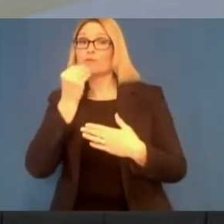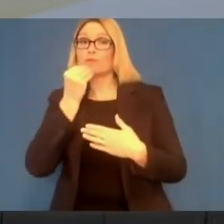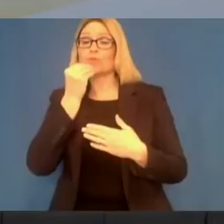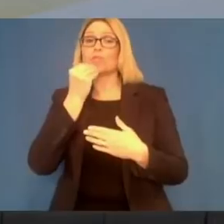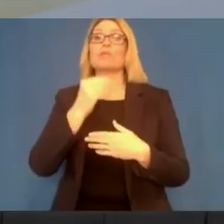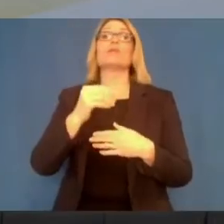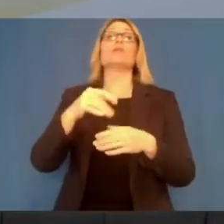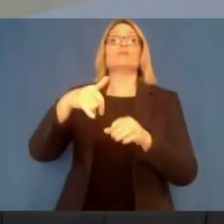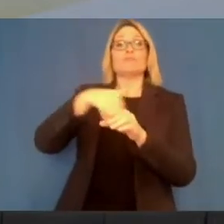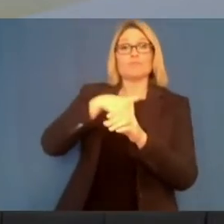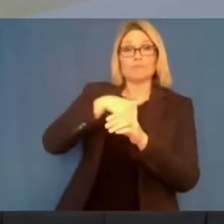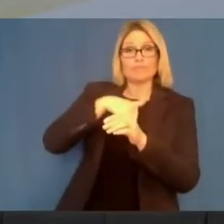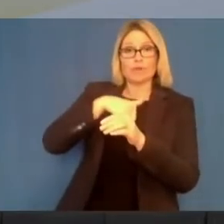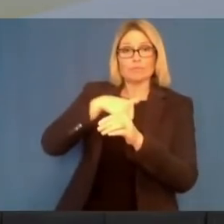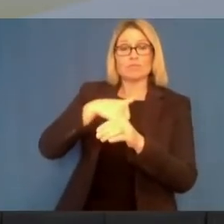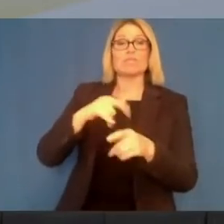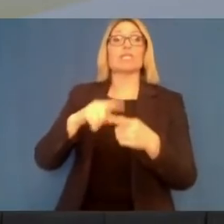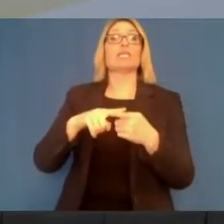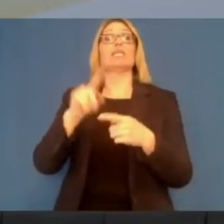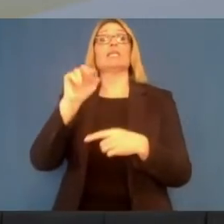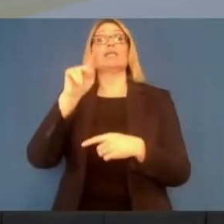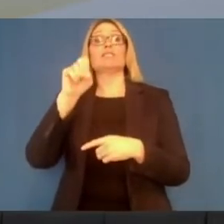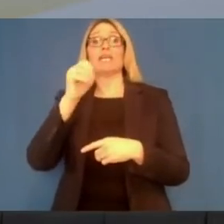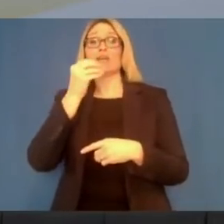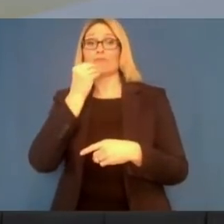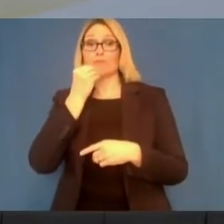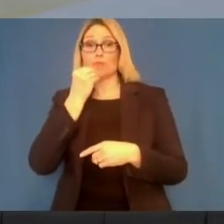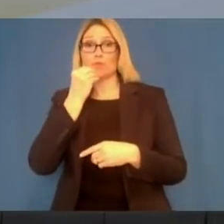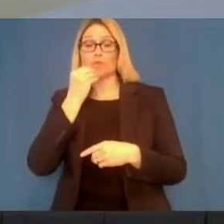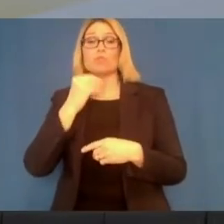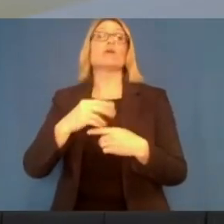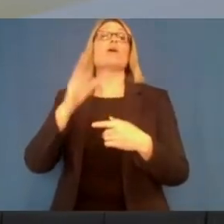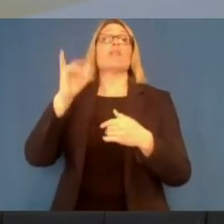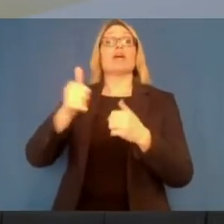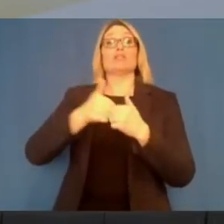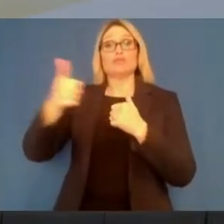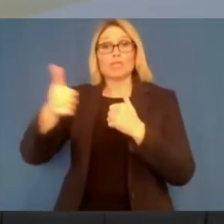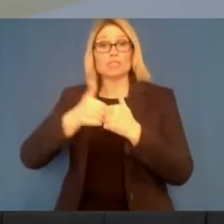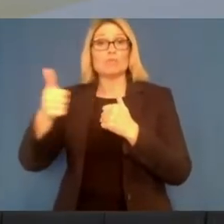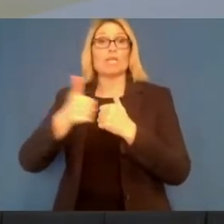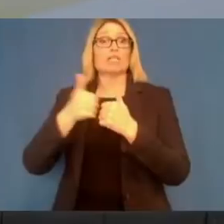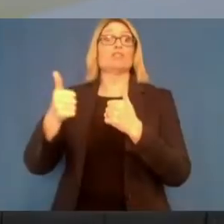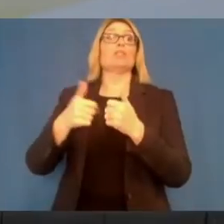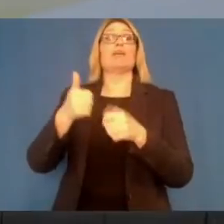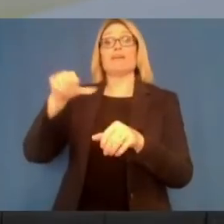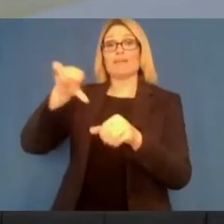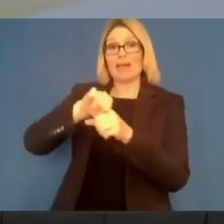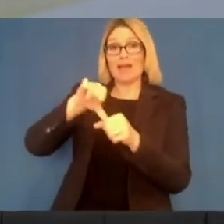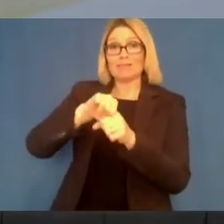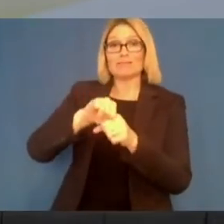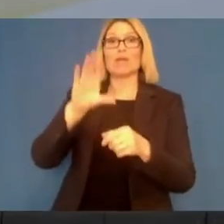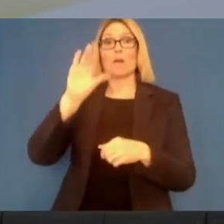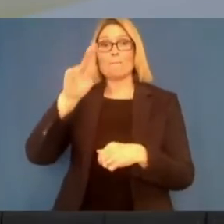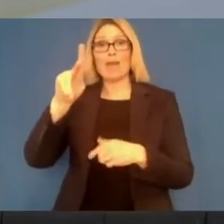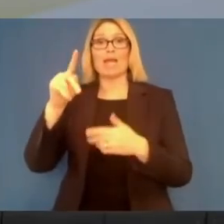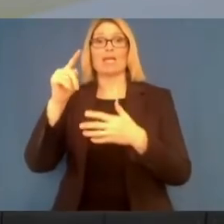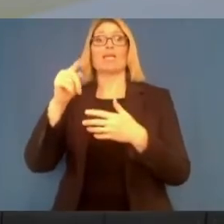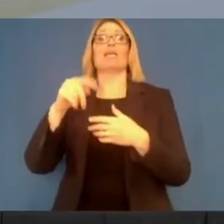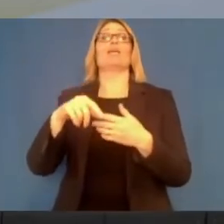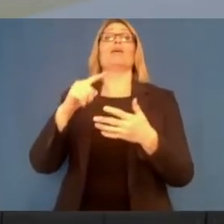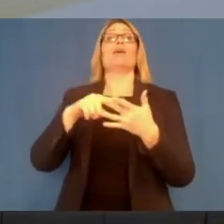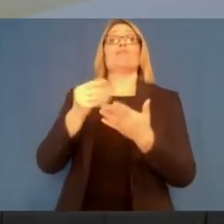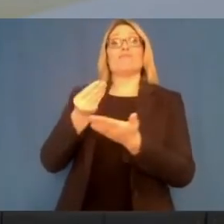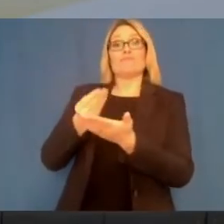of food, utility services, manufacturing, processing, transportation services, gas stations, banks and essential